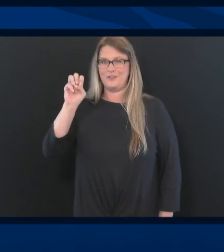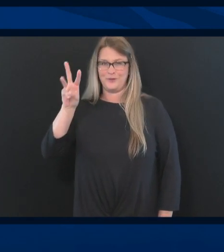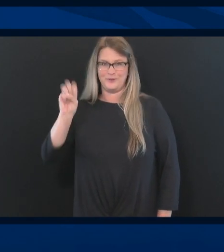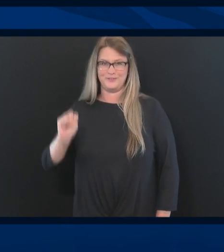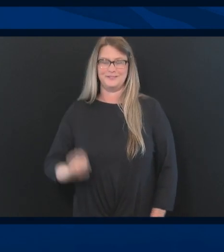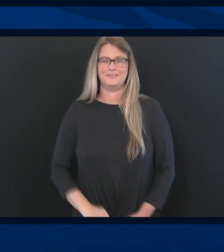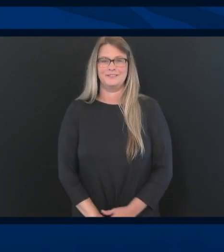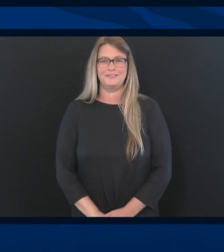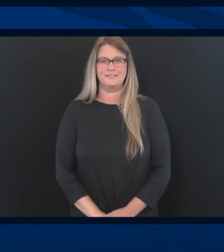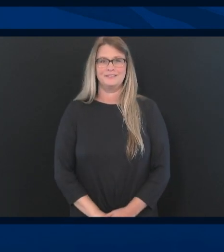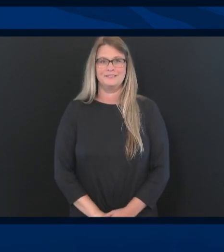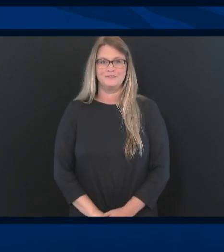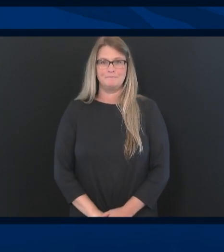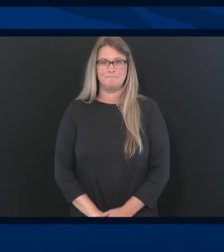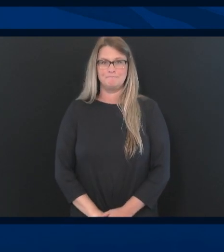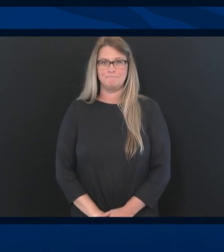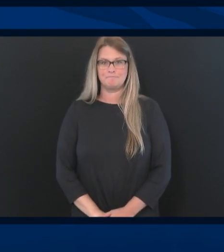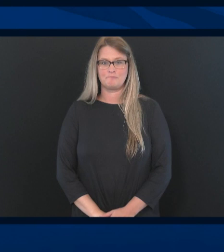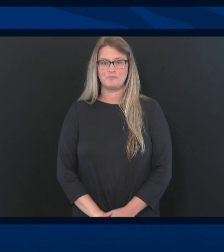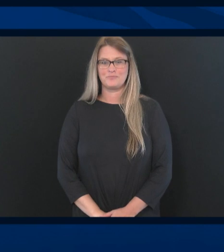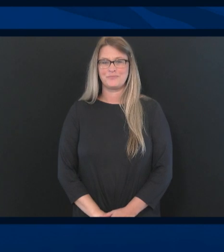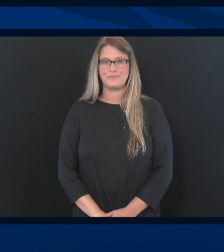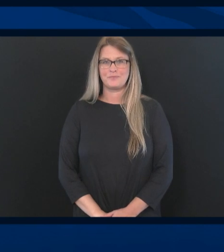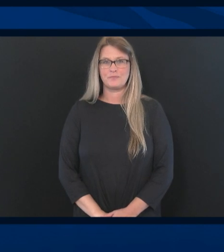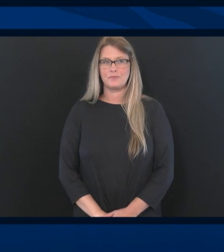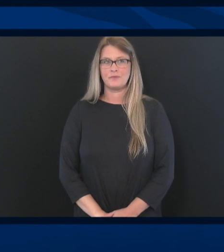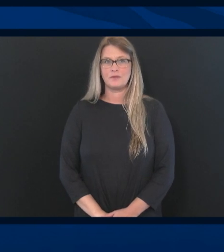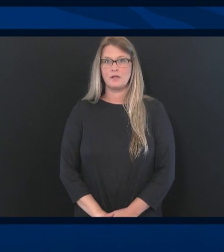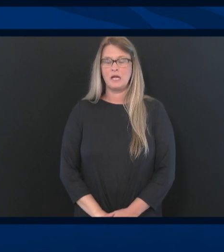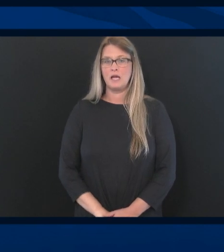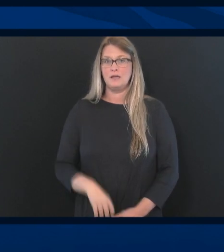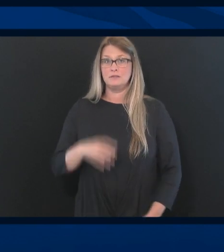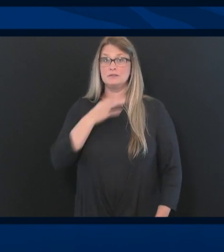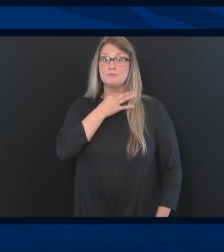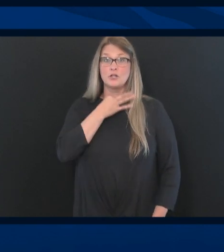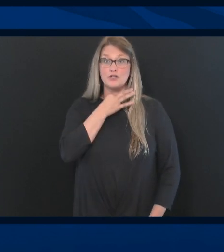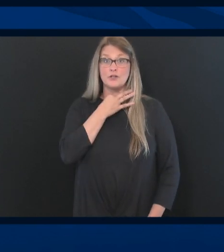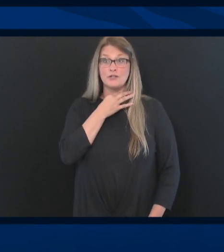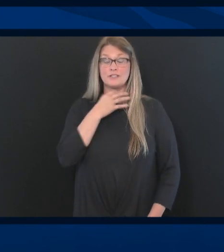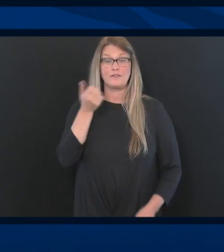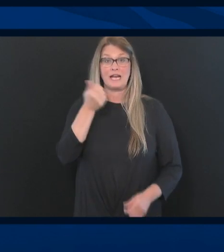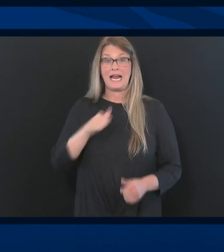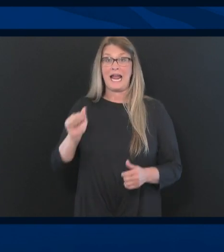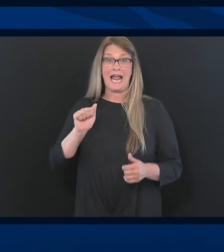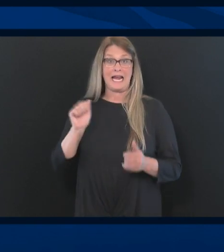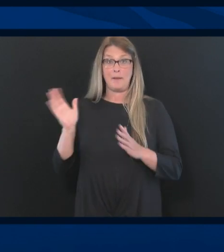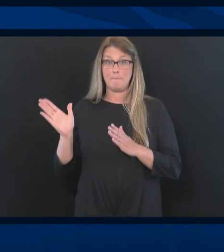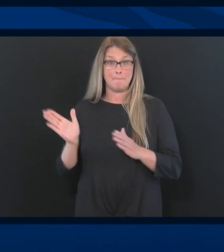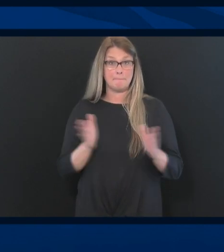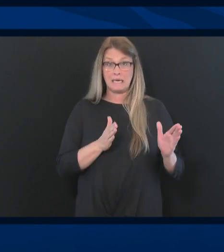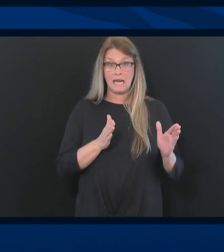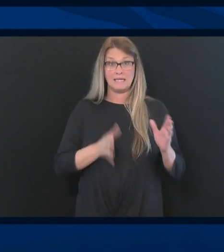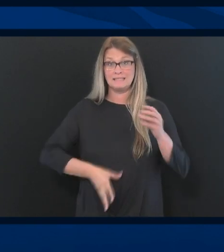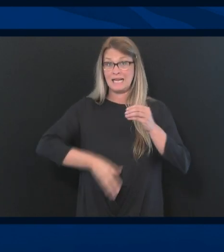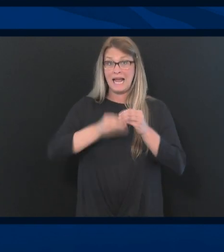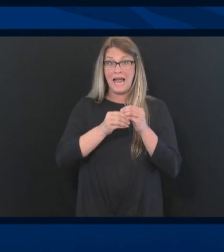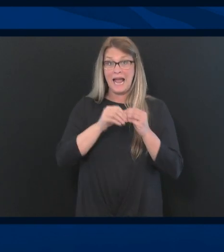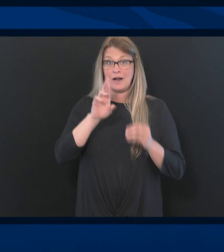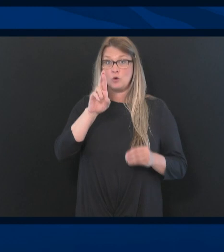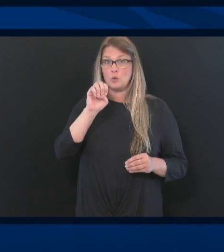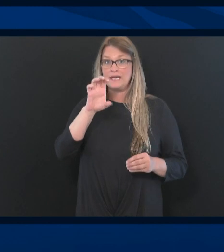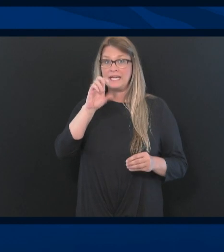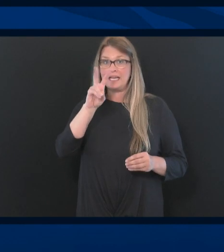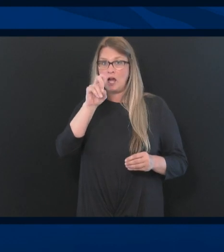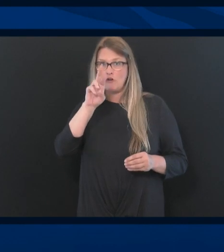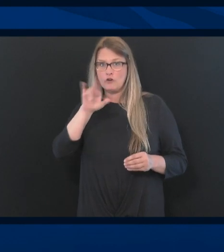Hi, this is Casey Gentile from WVNS. Just curious if there are any plans in the future to add recoveries to